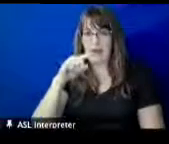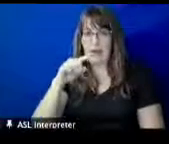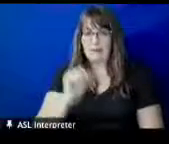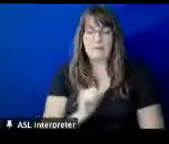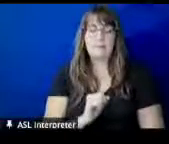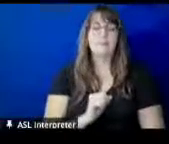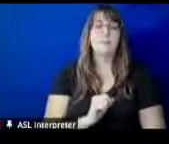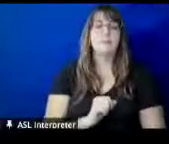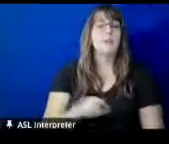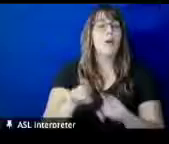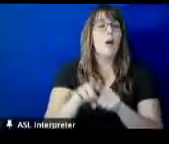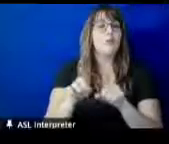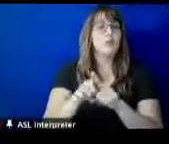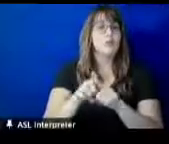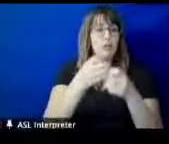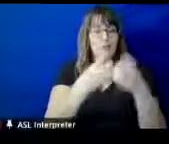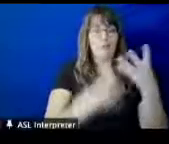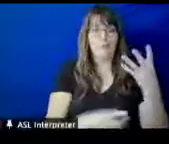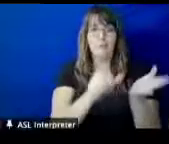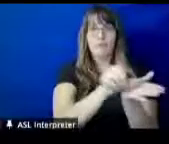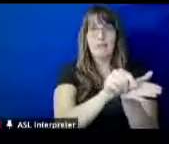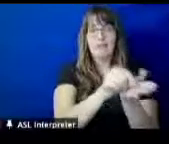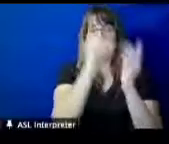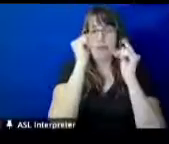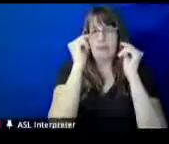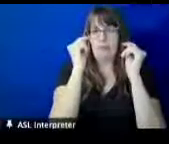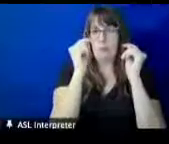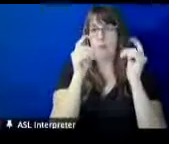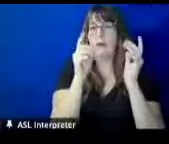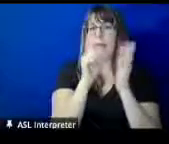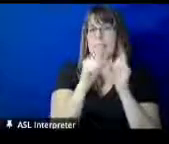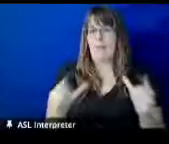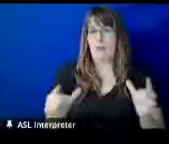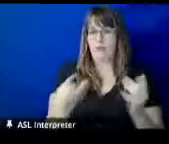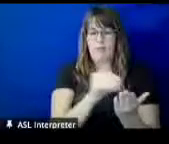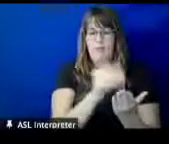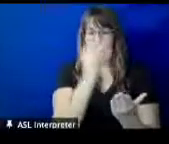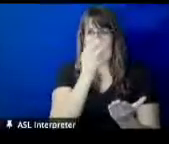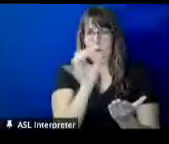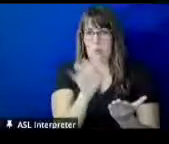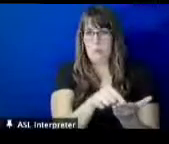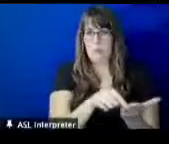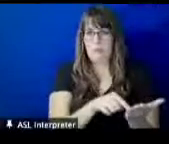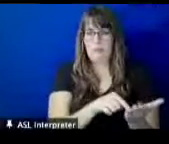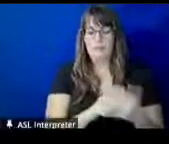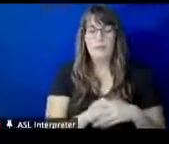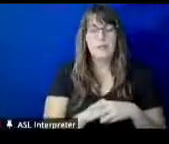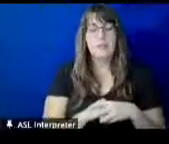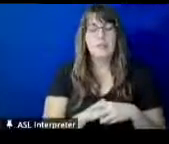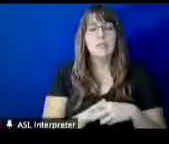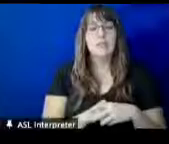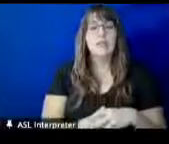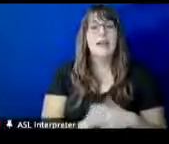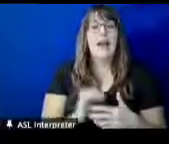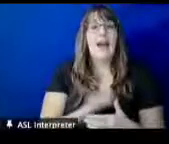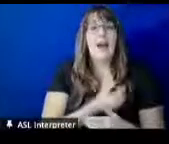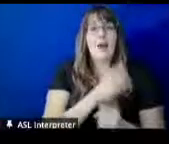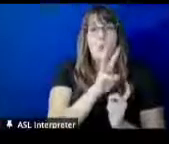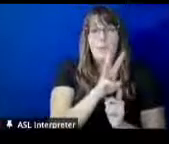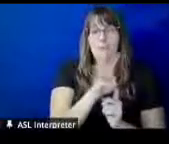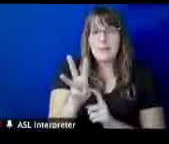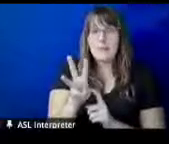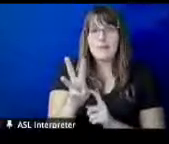Tutorials are also available in those languages. You can give input on our website at